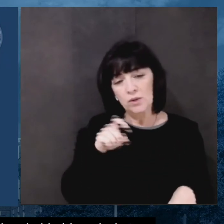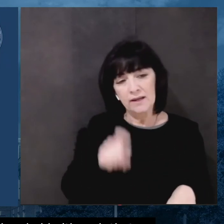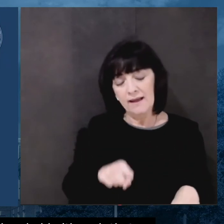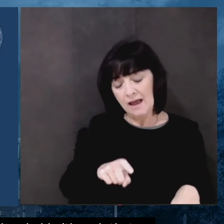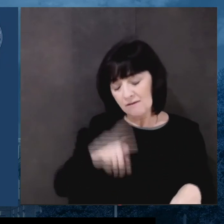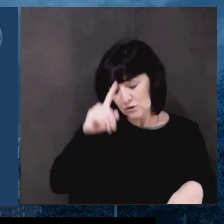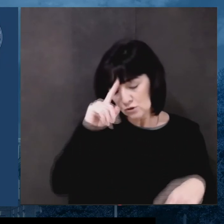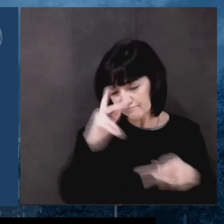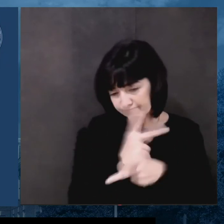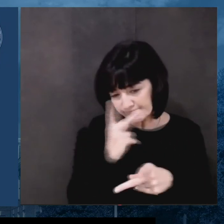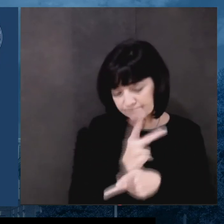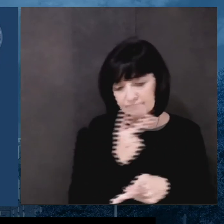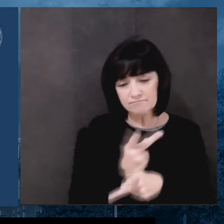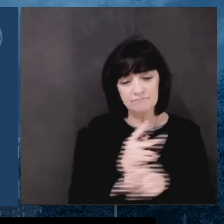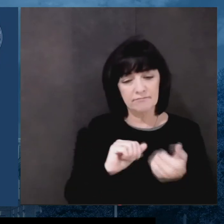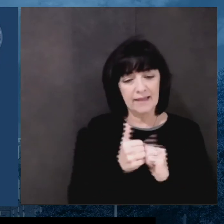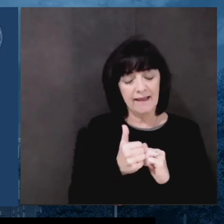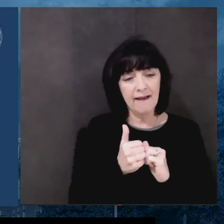talking through